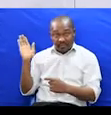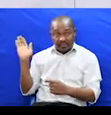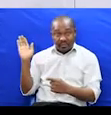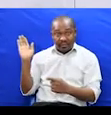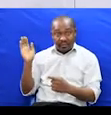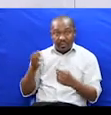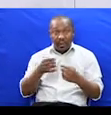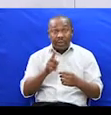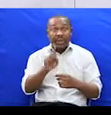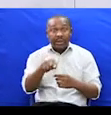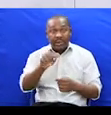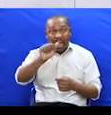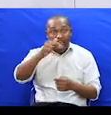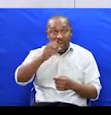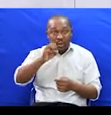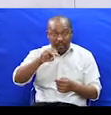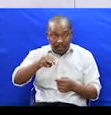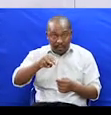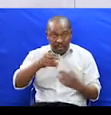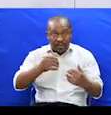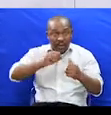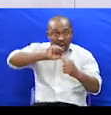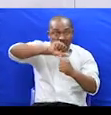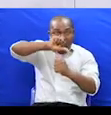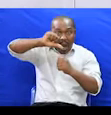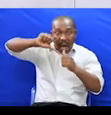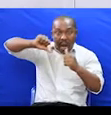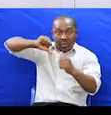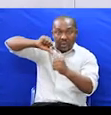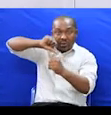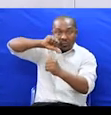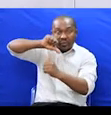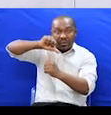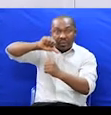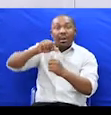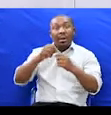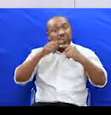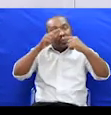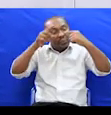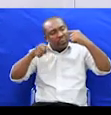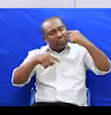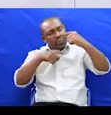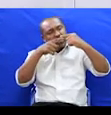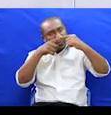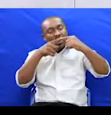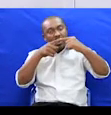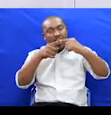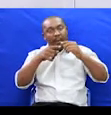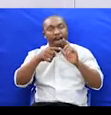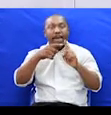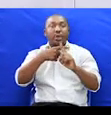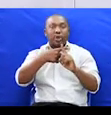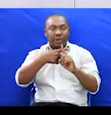which is an atom, the all around were positive charge around